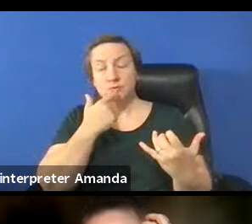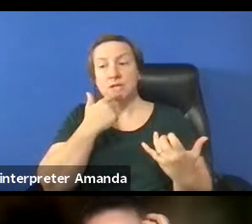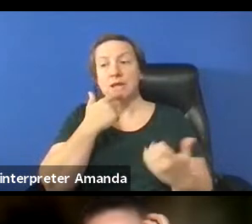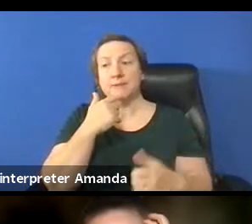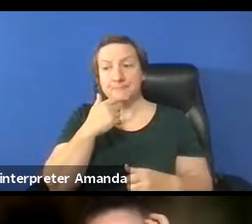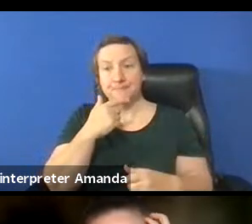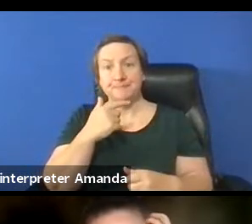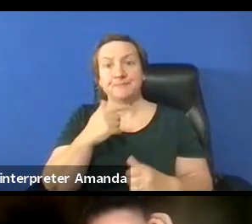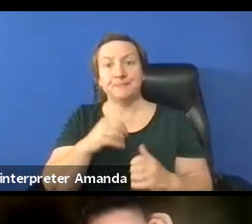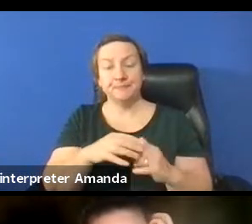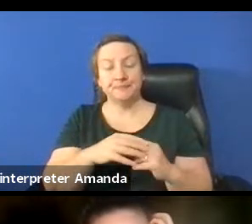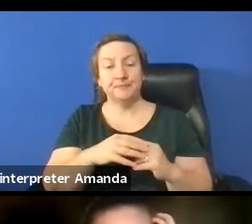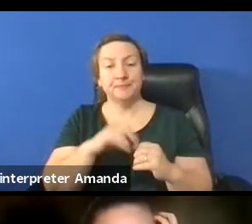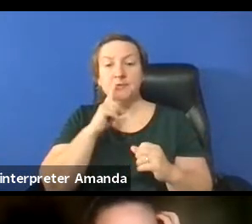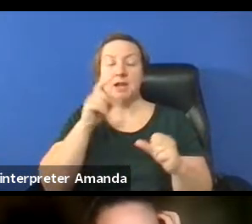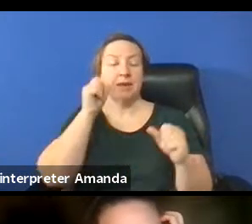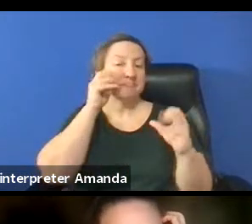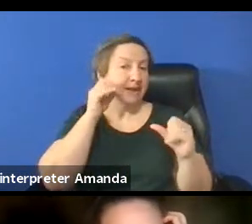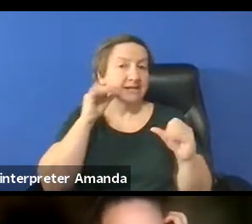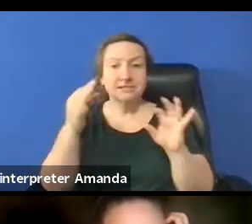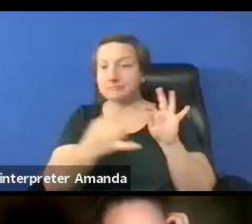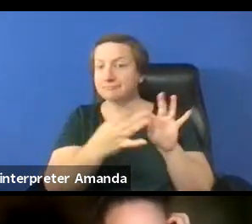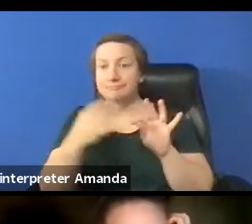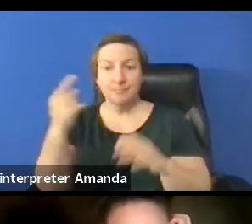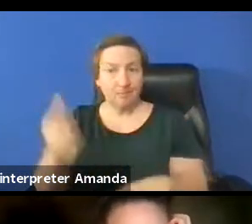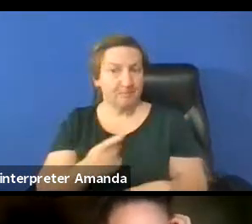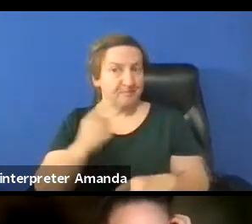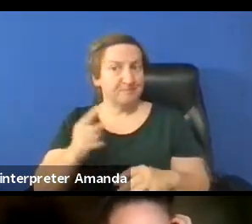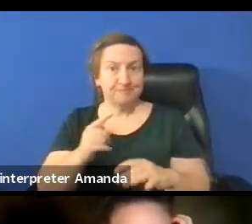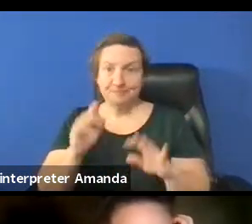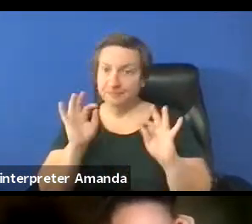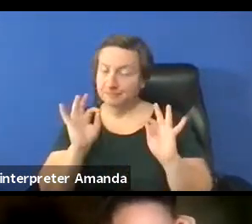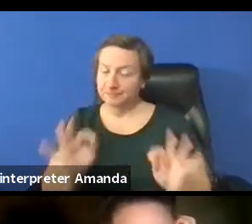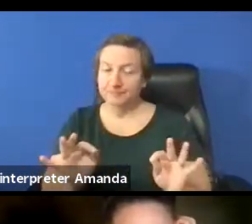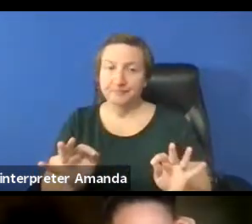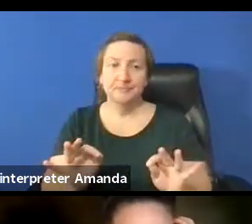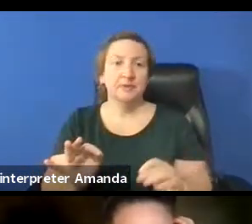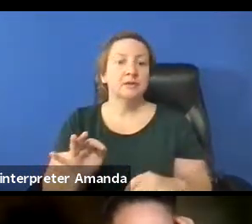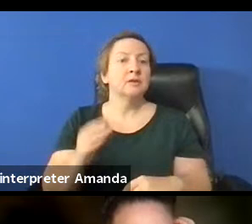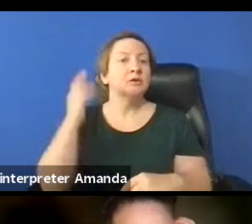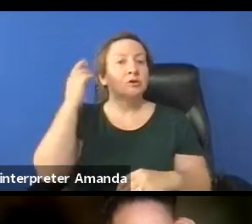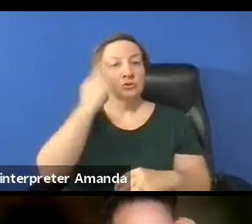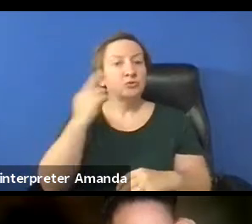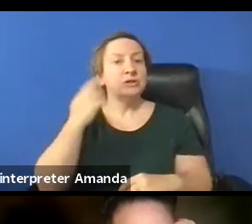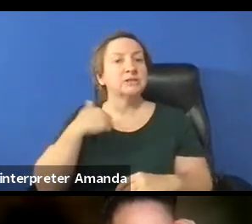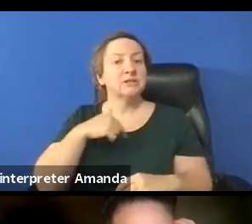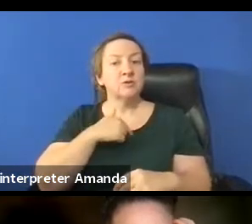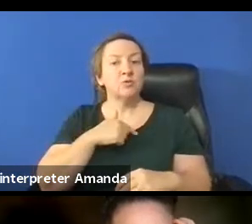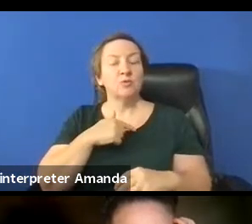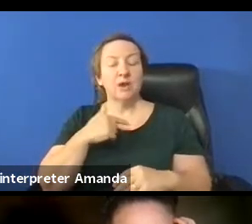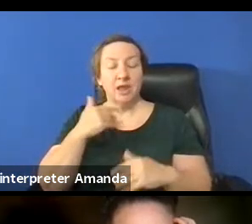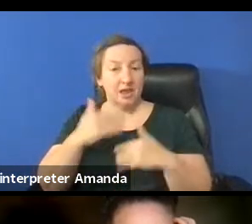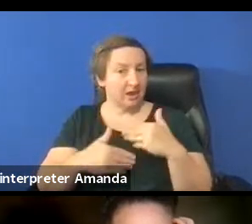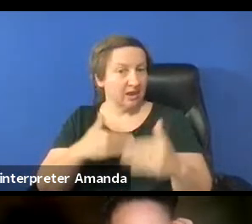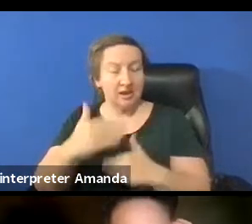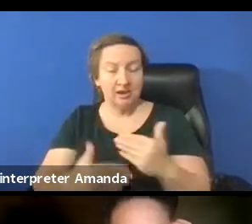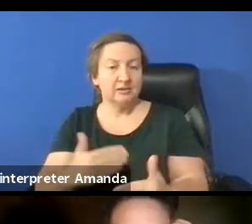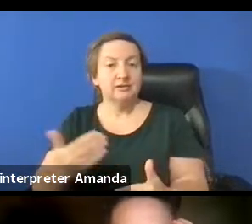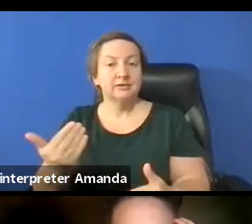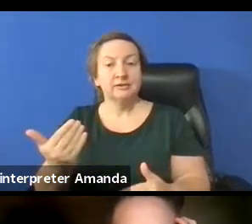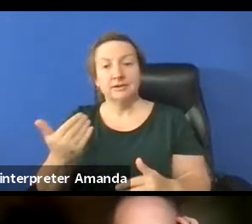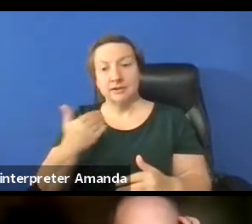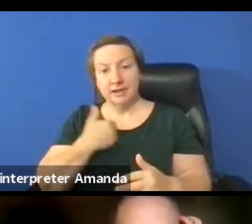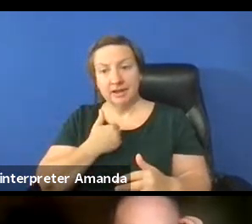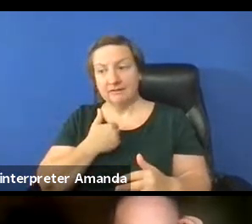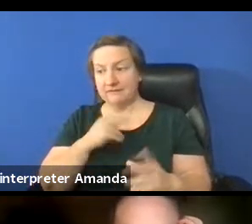that super amazing input as usual. The reason why we got into this point of being able to have